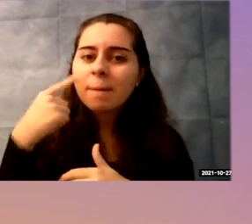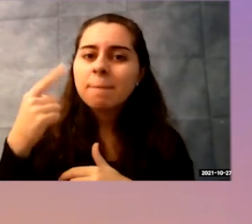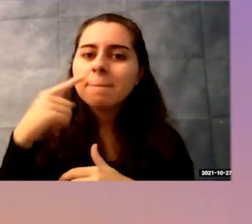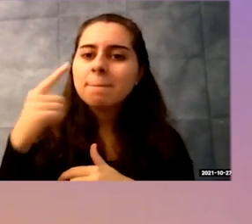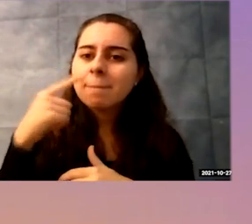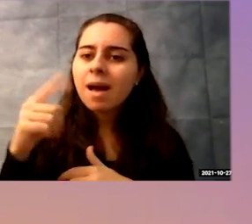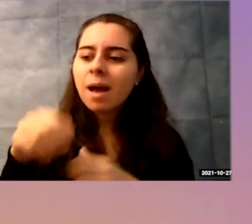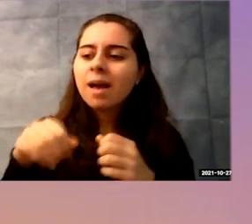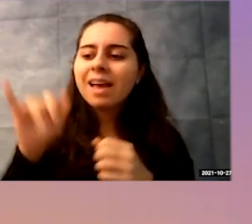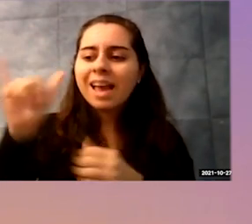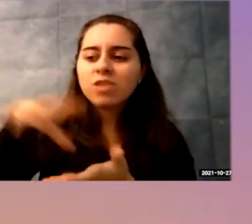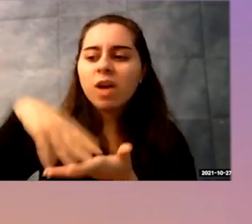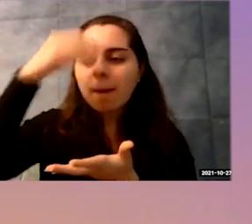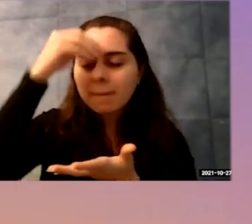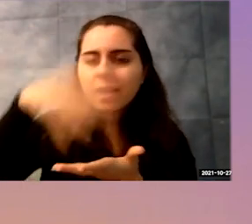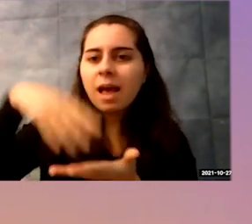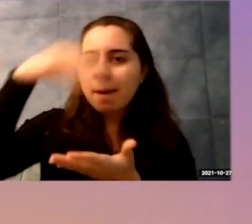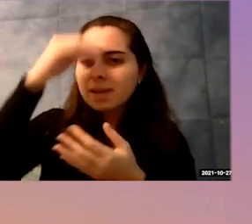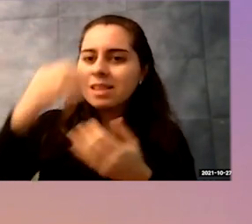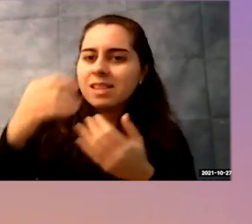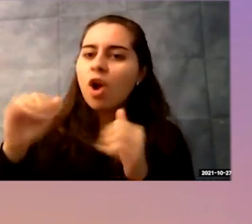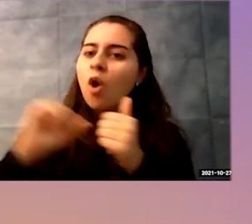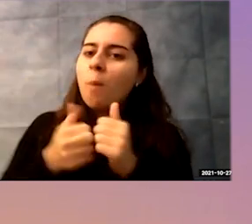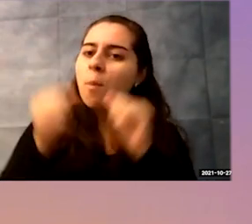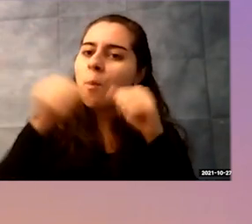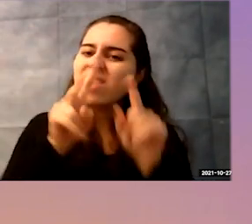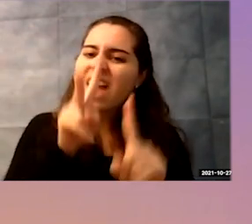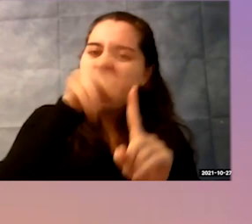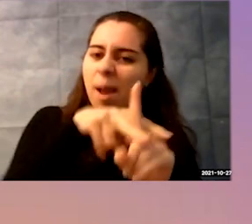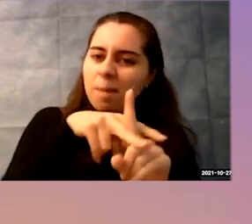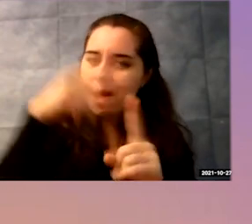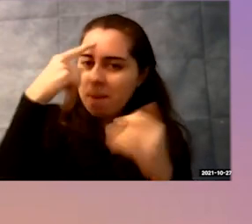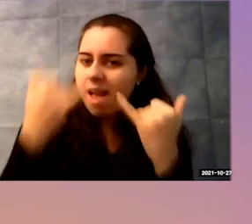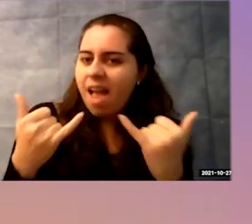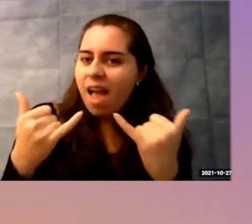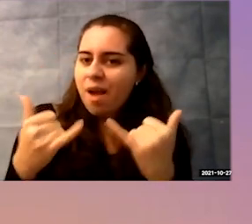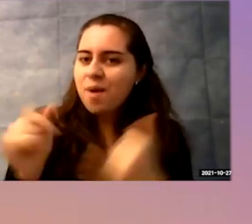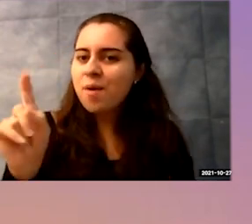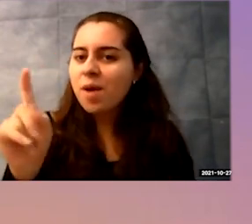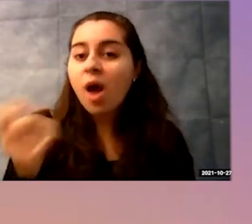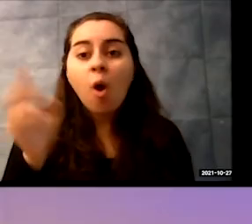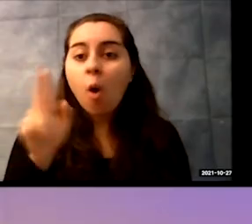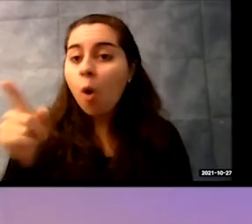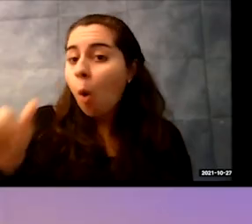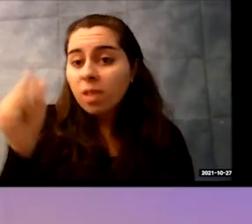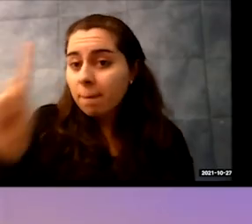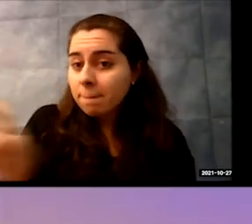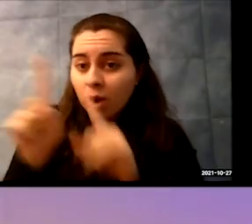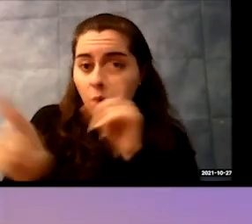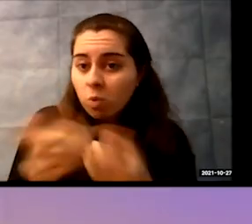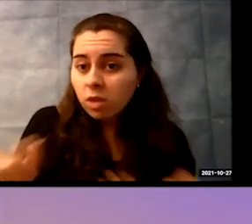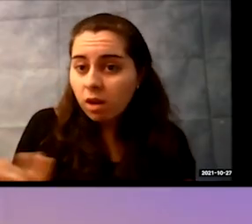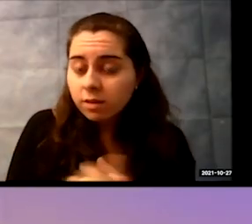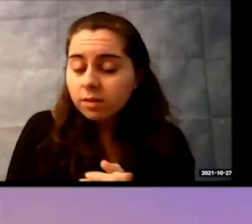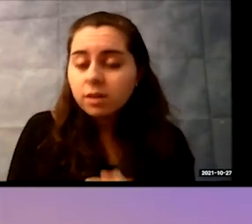lessons into the present, or anything else you want to throw out to the panelists to pick up in the conversation today?